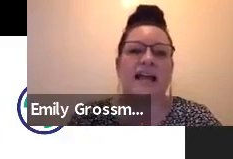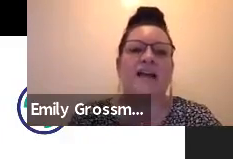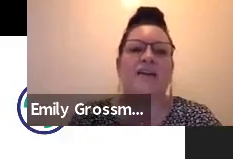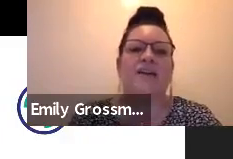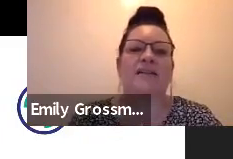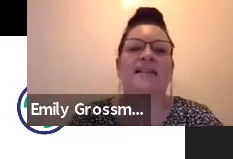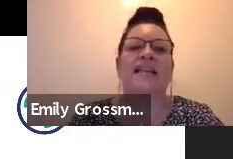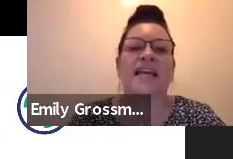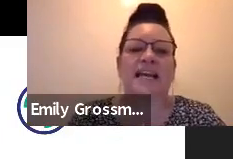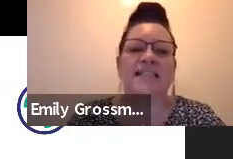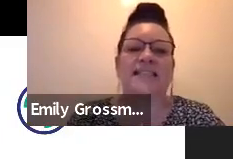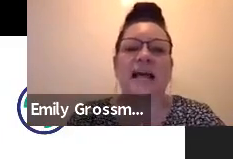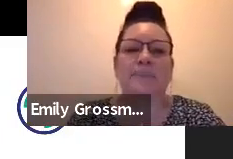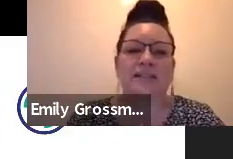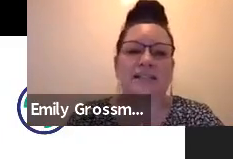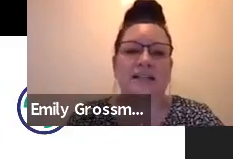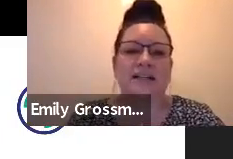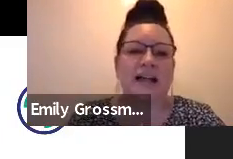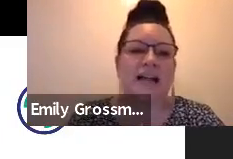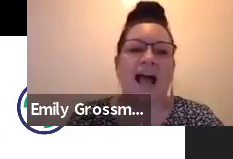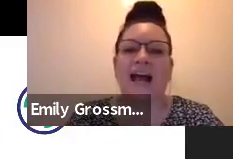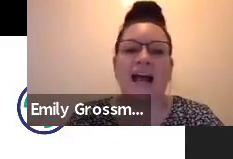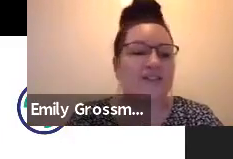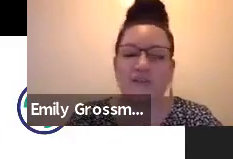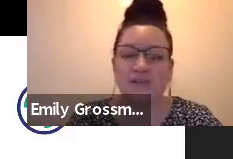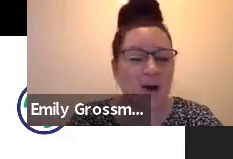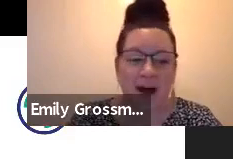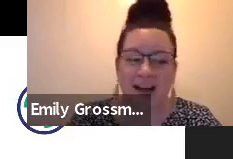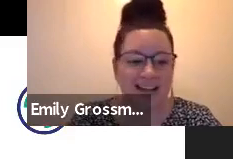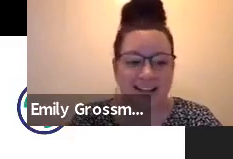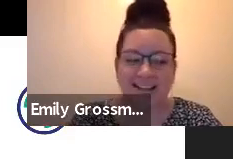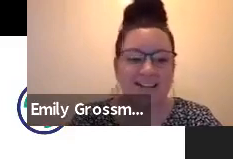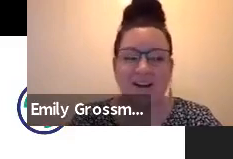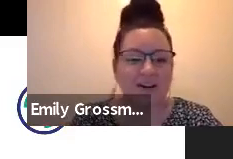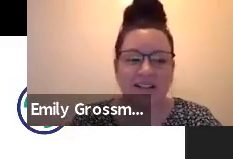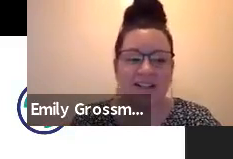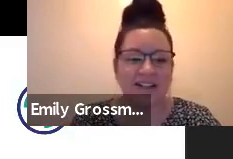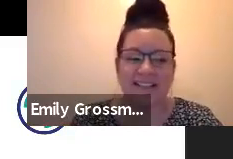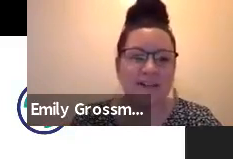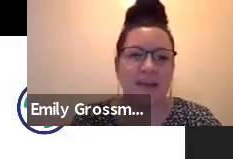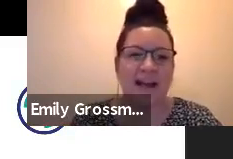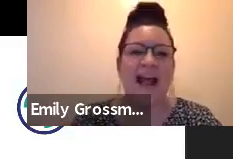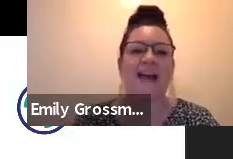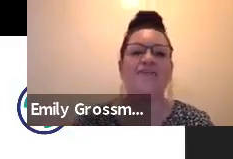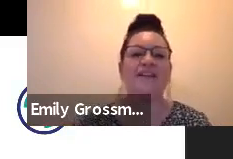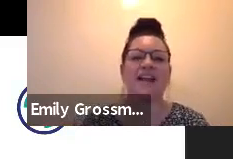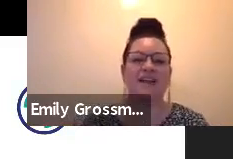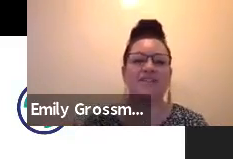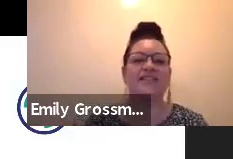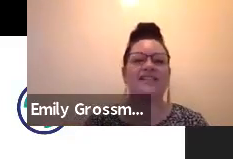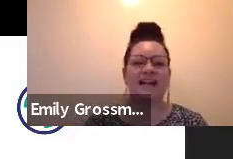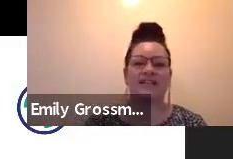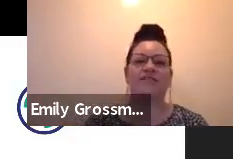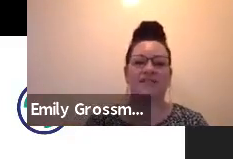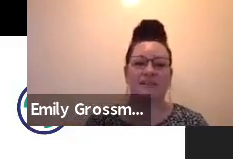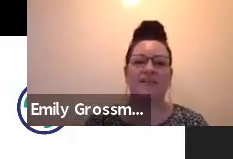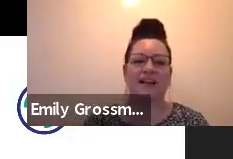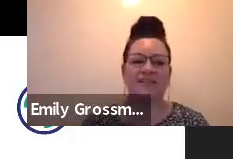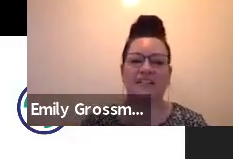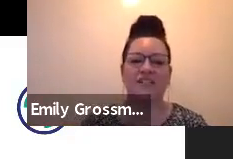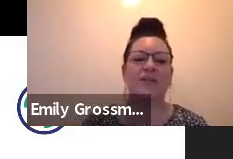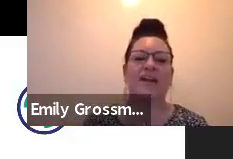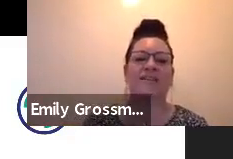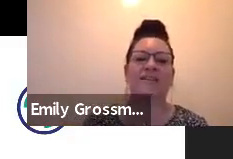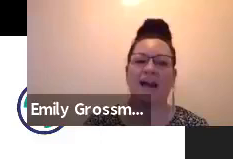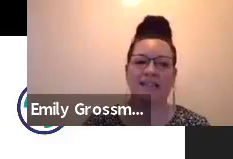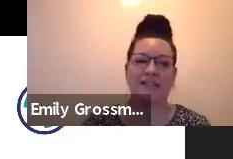They say it's the accept skill. And as you saw in the earlier in Dear Man, every letter stands for something